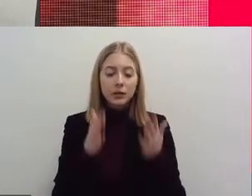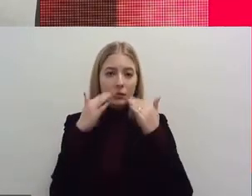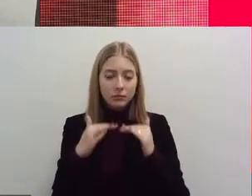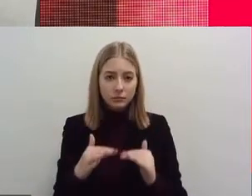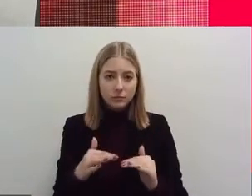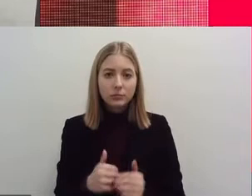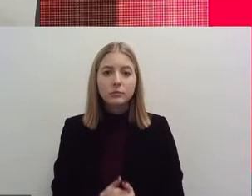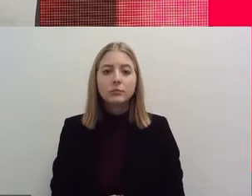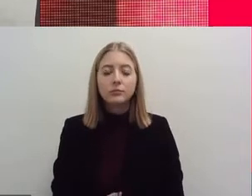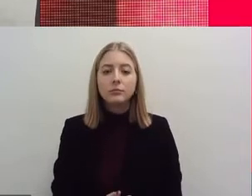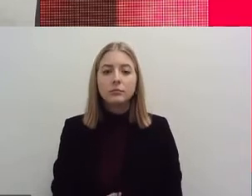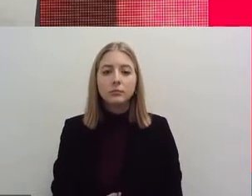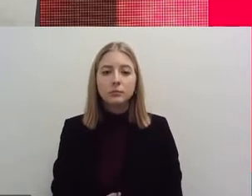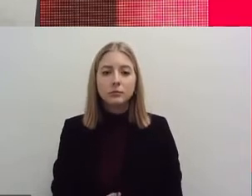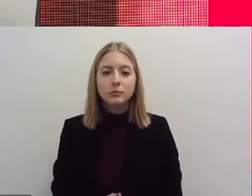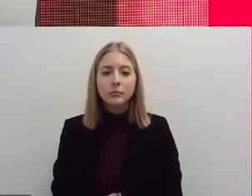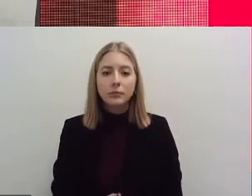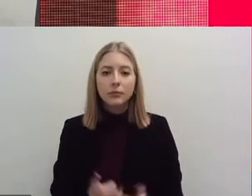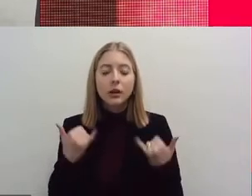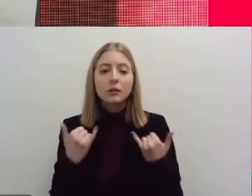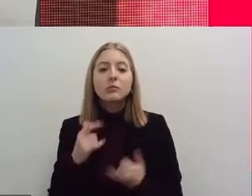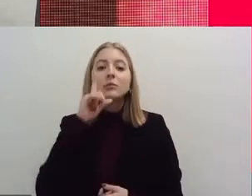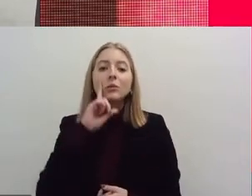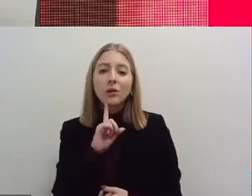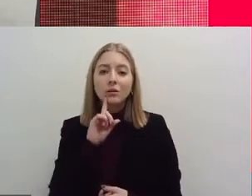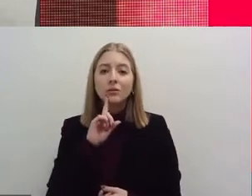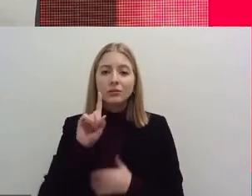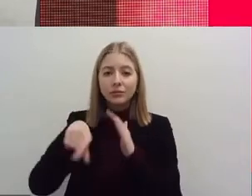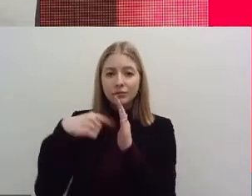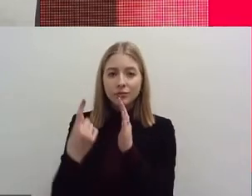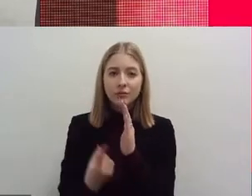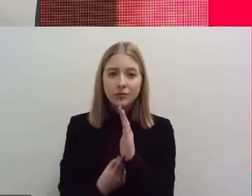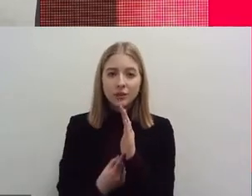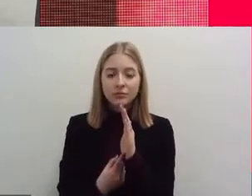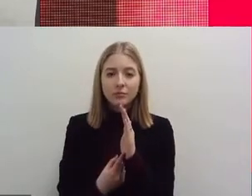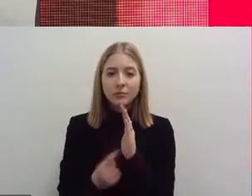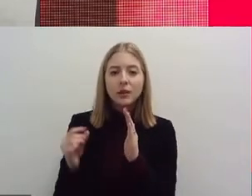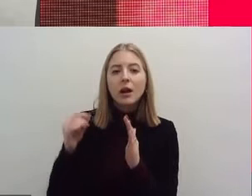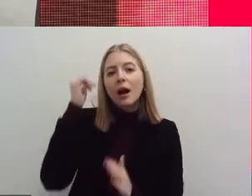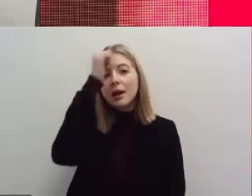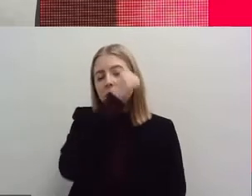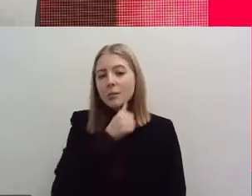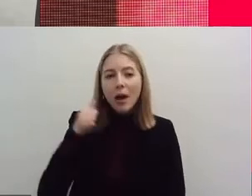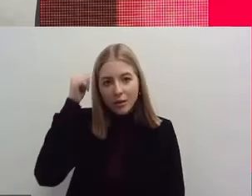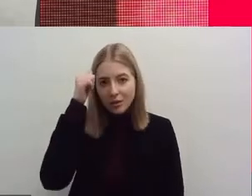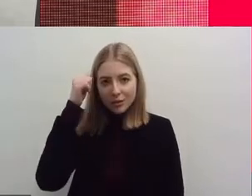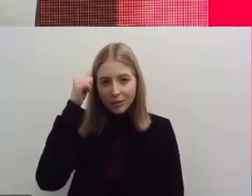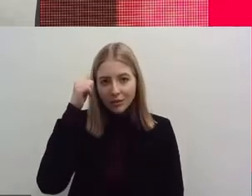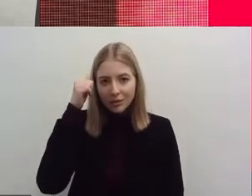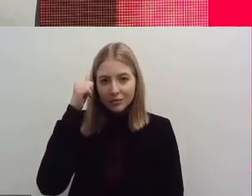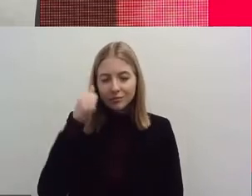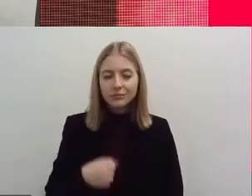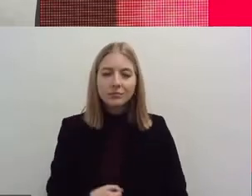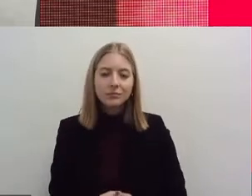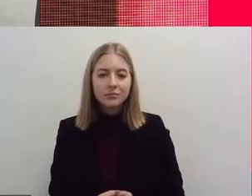the participants individualized questions about their areas of expertise, and we will be building from the school level